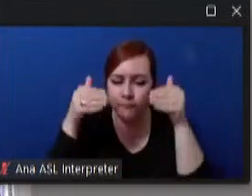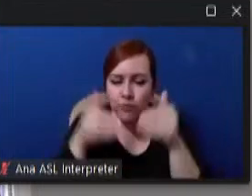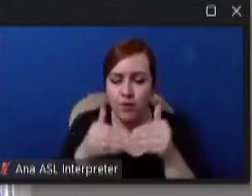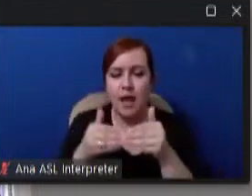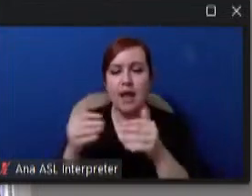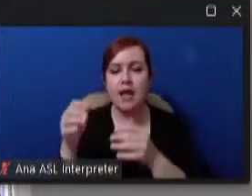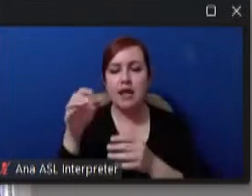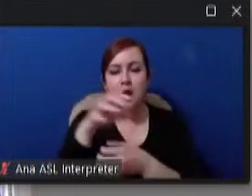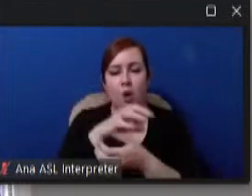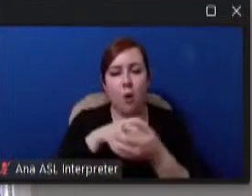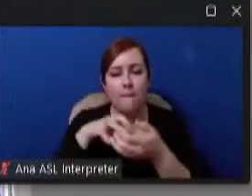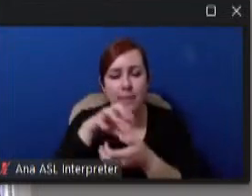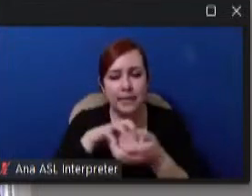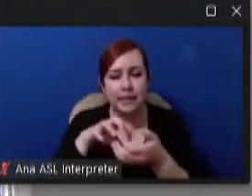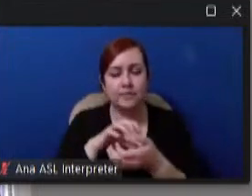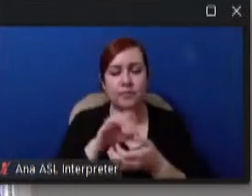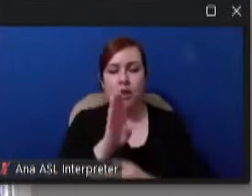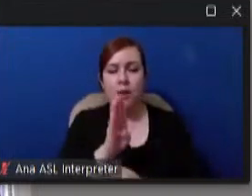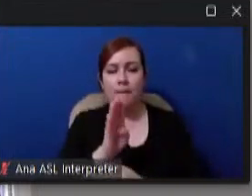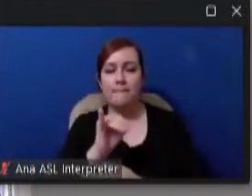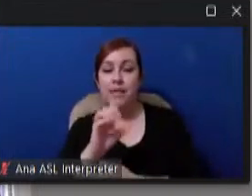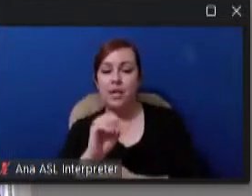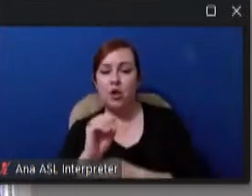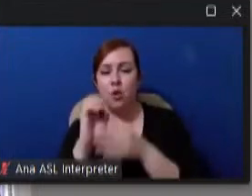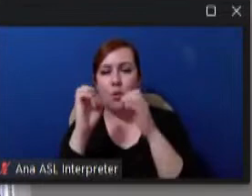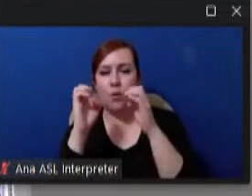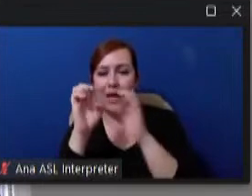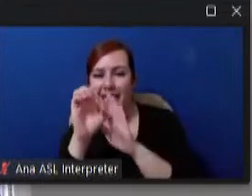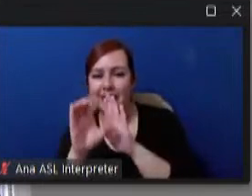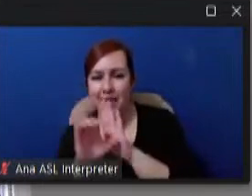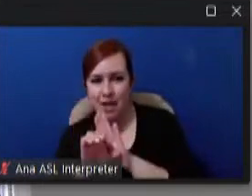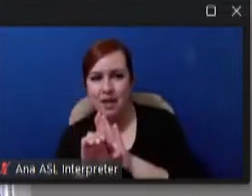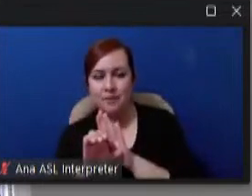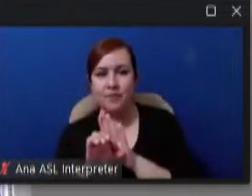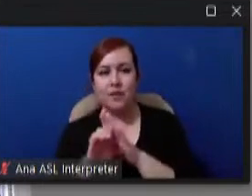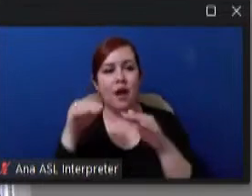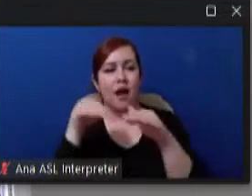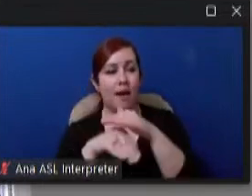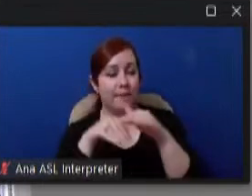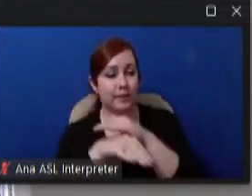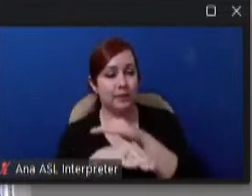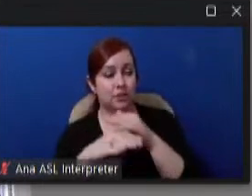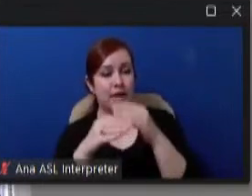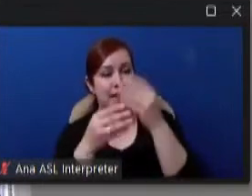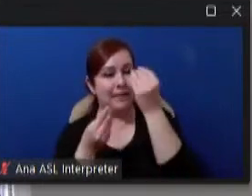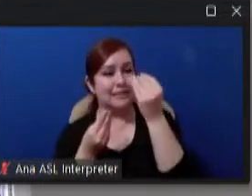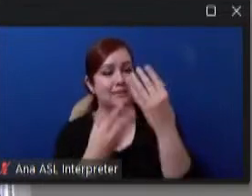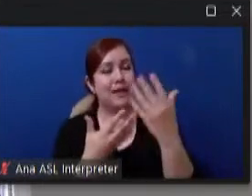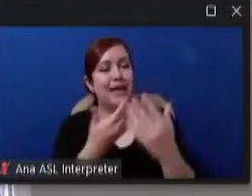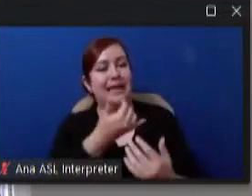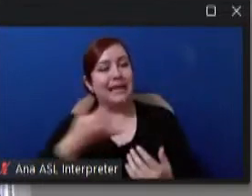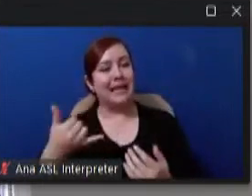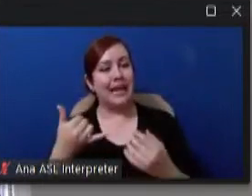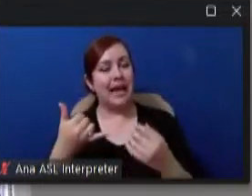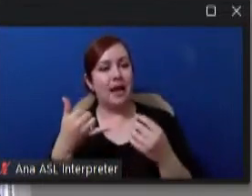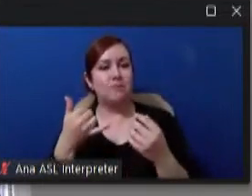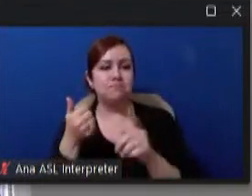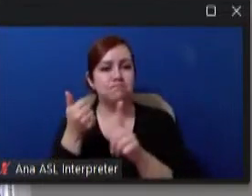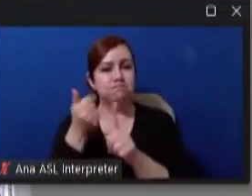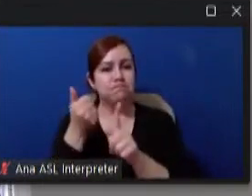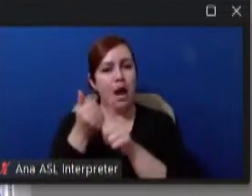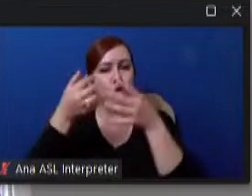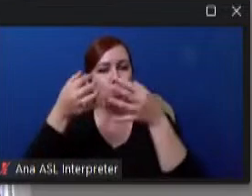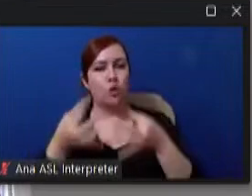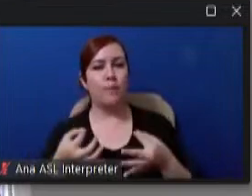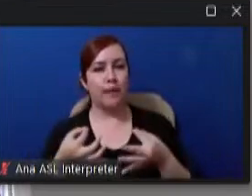an integrated and comprehensive approach to ensure accessibility and autonomy.